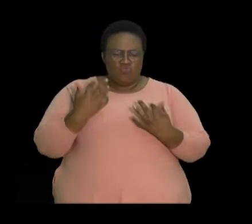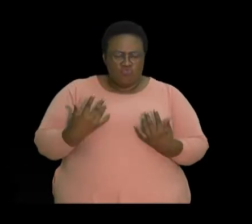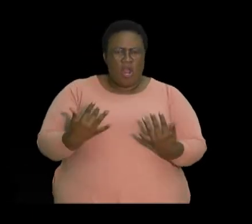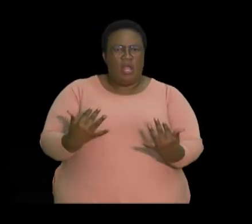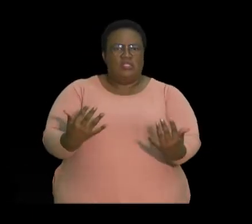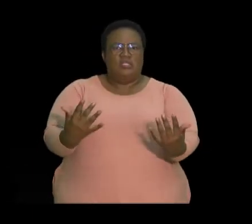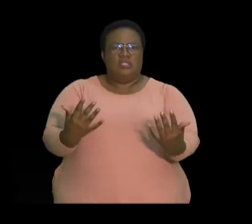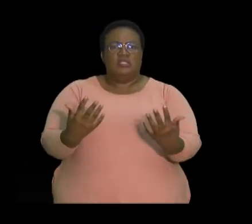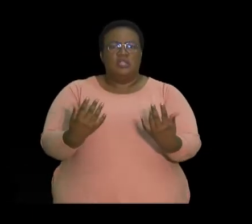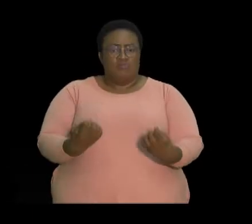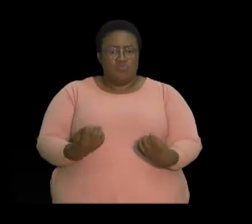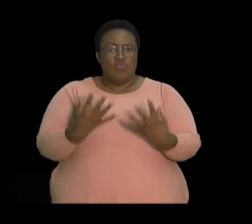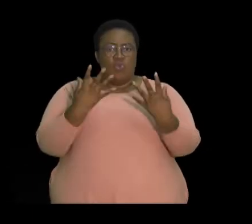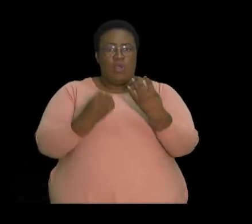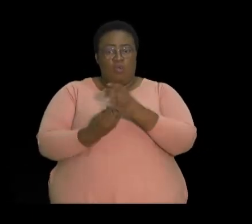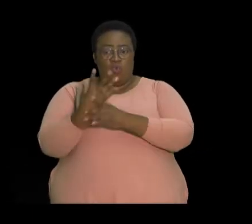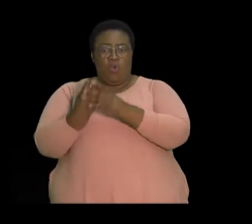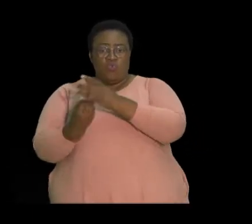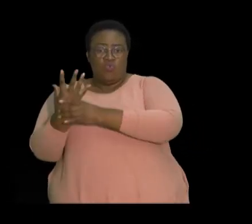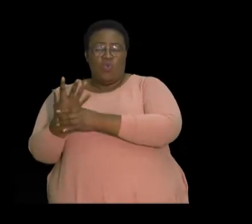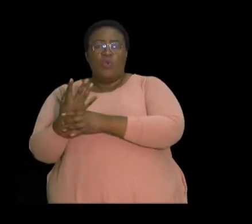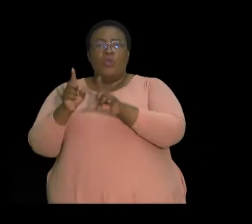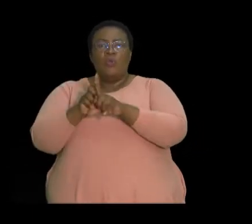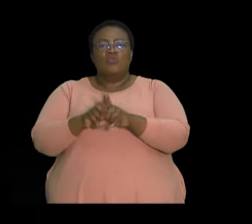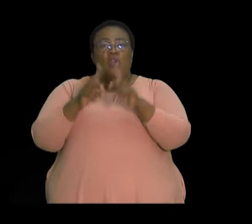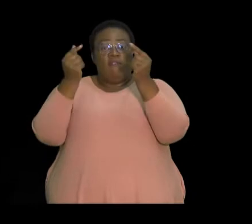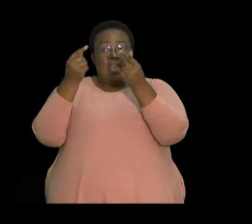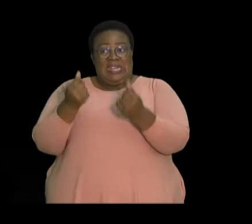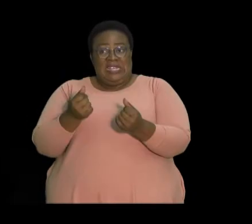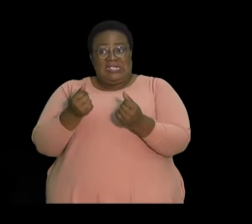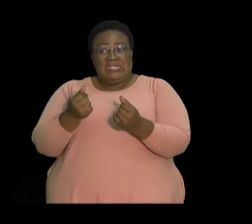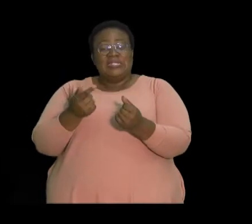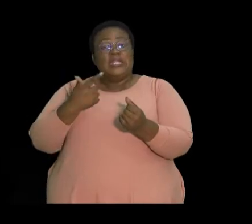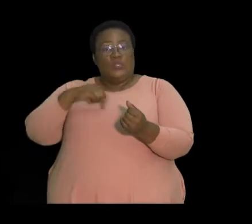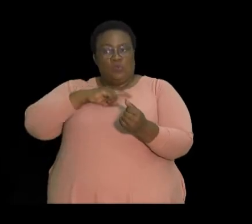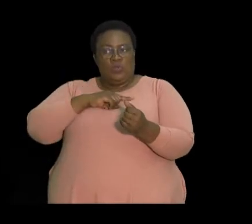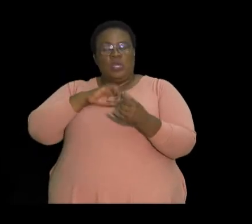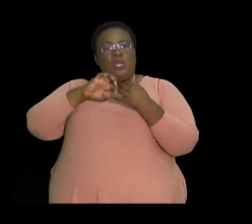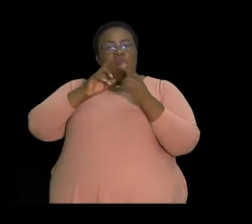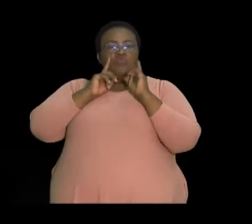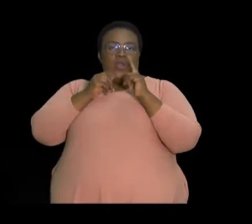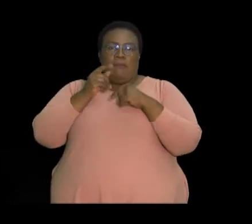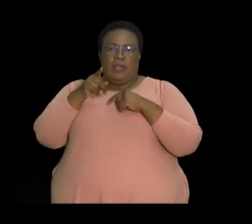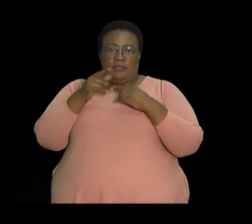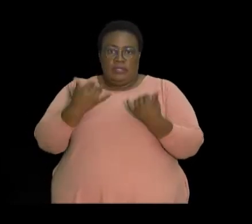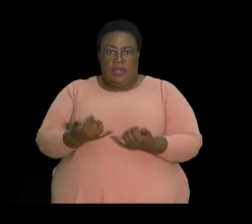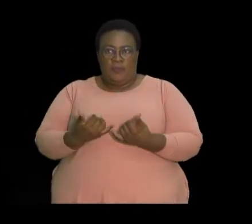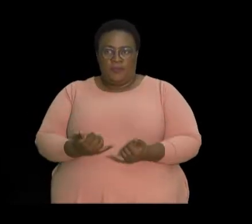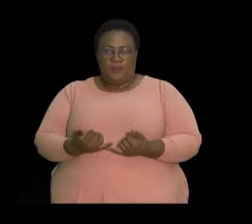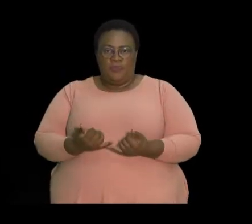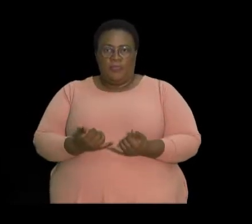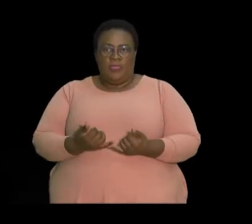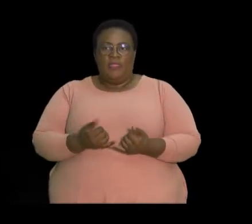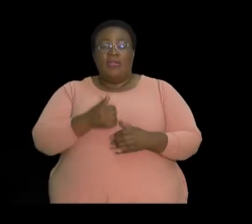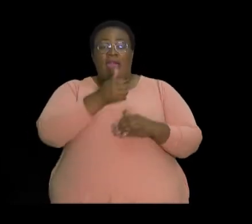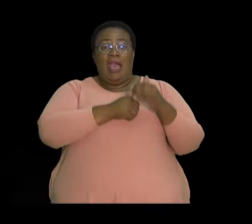growing, and also we looked at finance. Finance is what we are now actually talking about under the concept